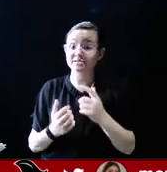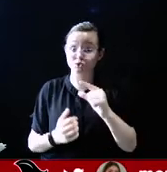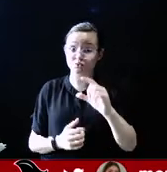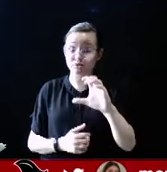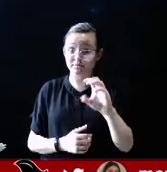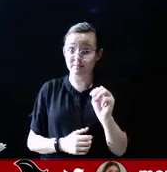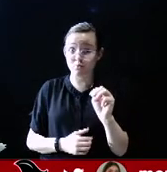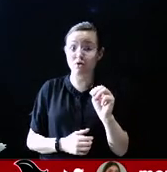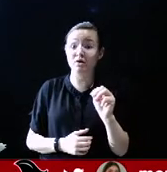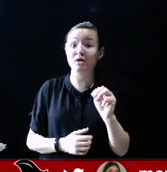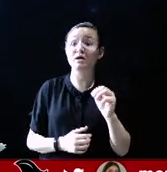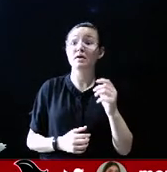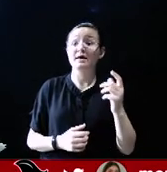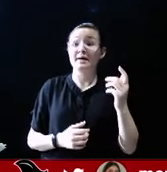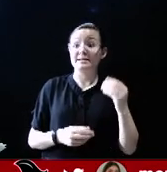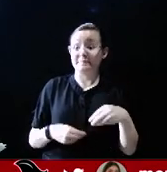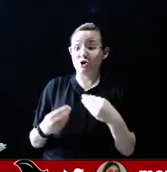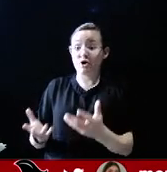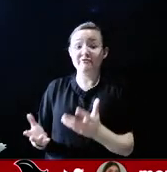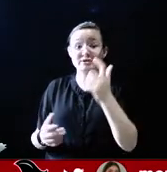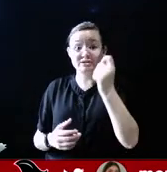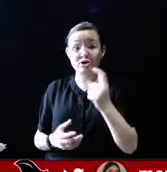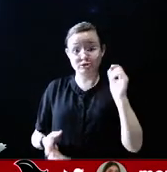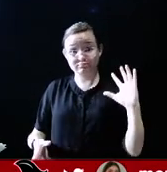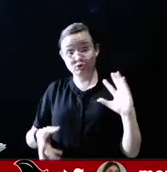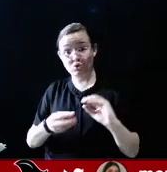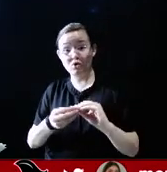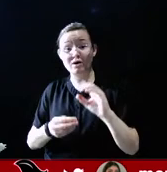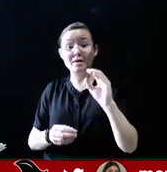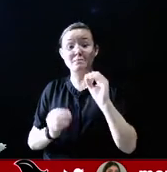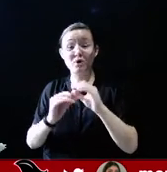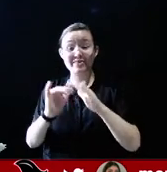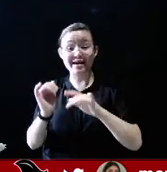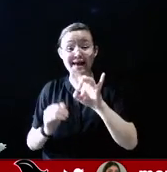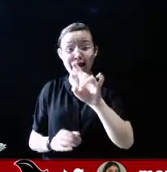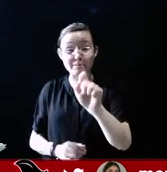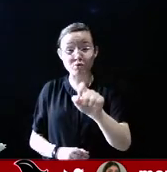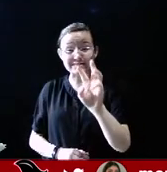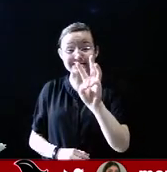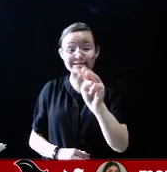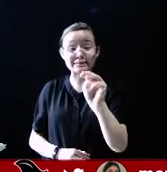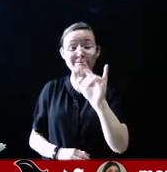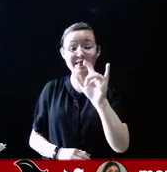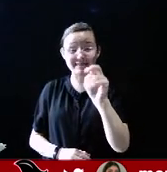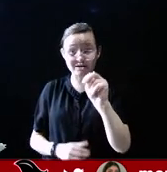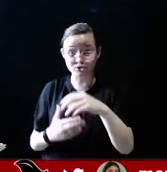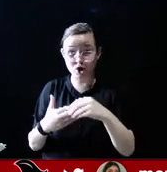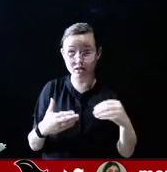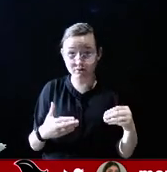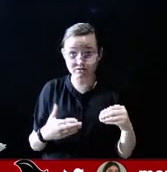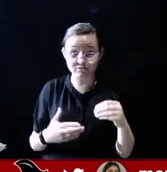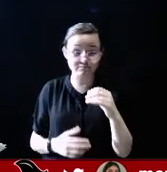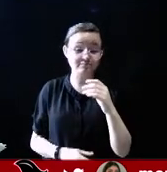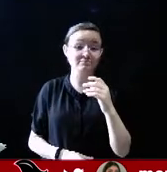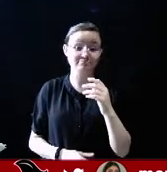Creek Memorial has been offered scholarships valued at over $8.6 million.